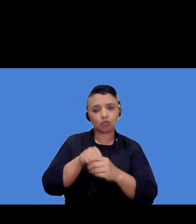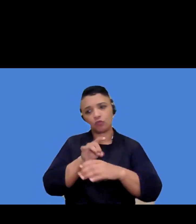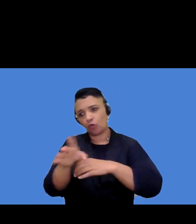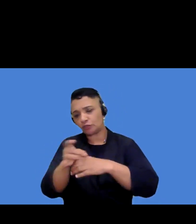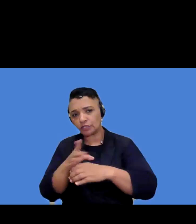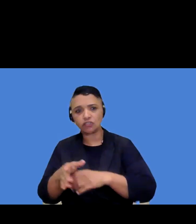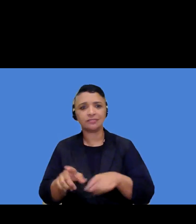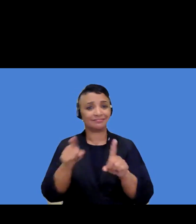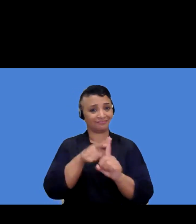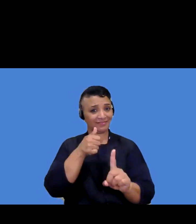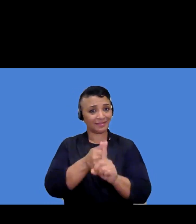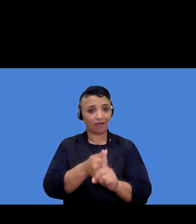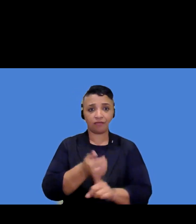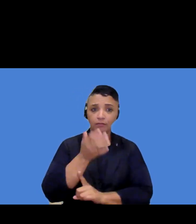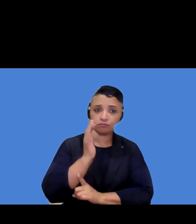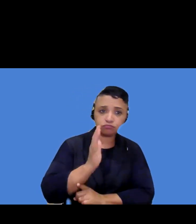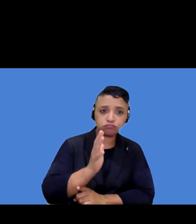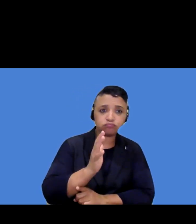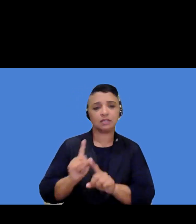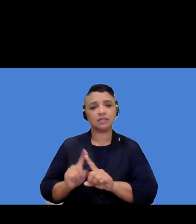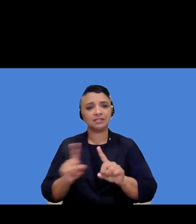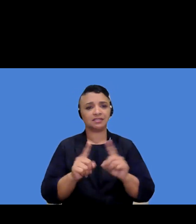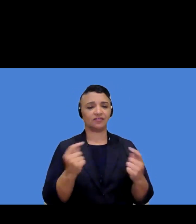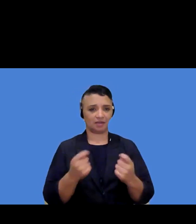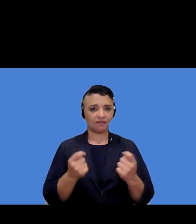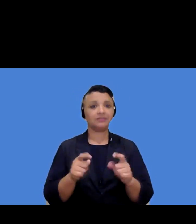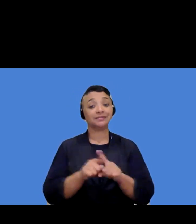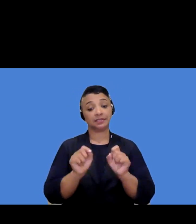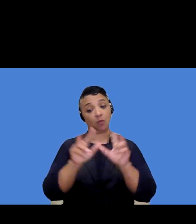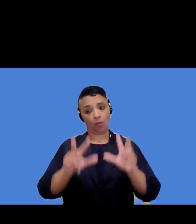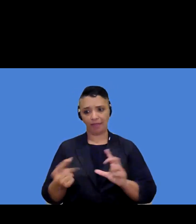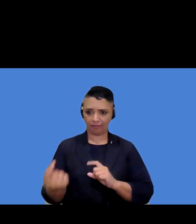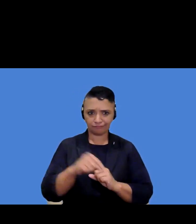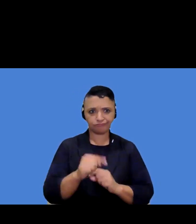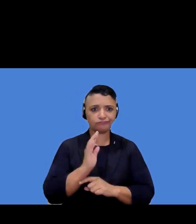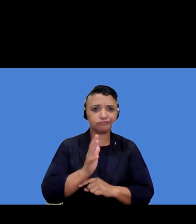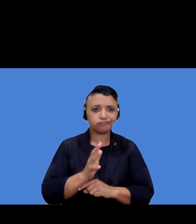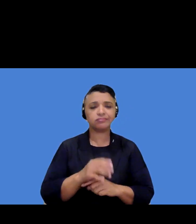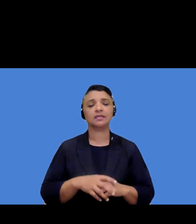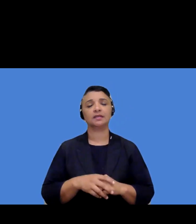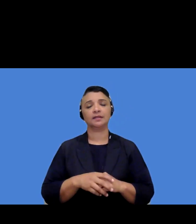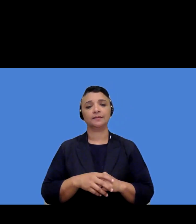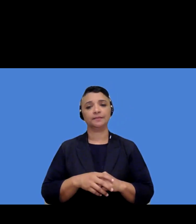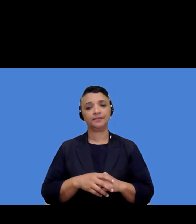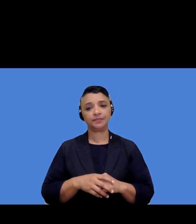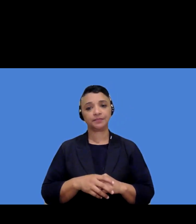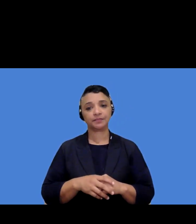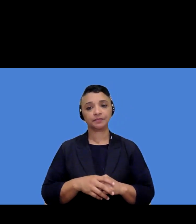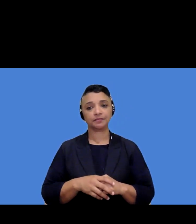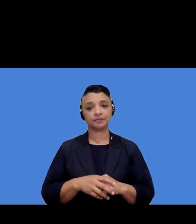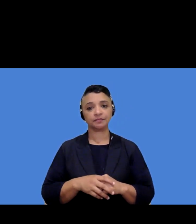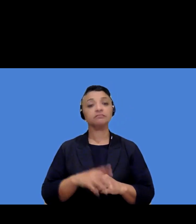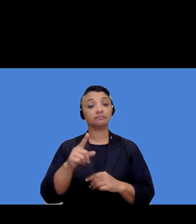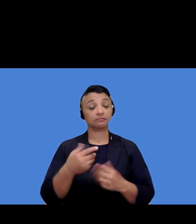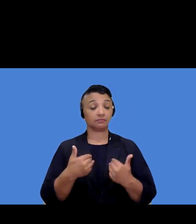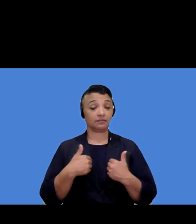speaking at different events and webinars, through the delivering of